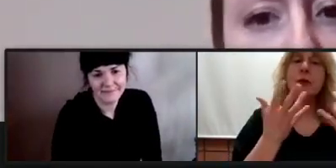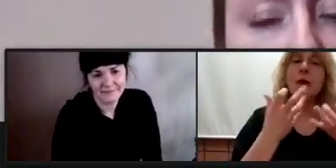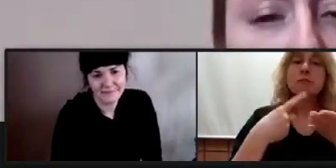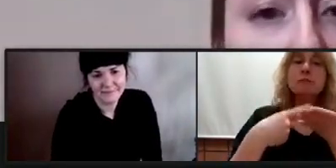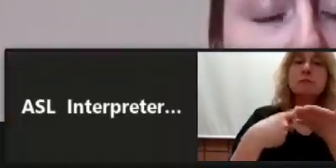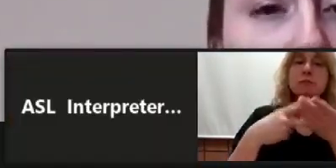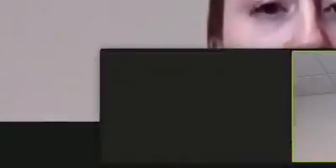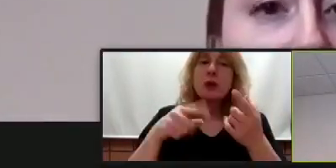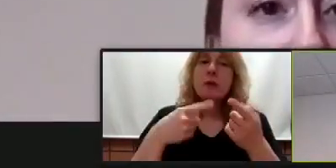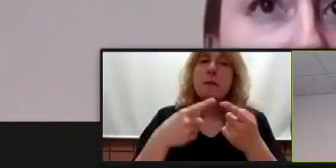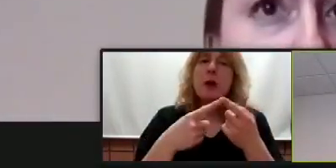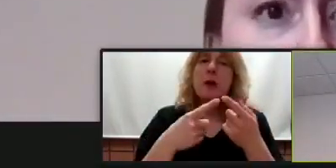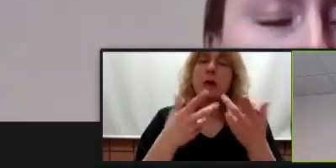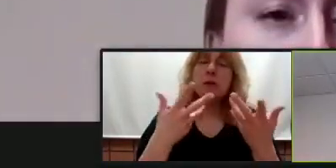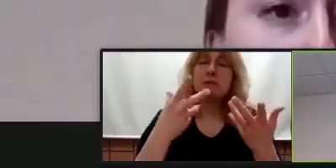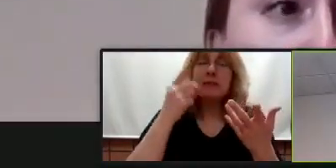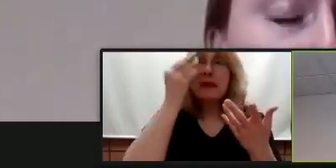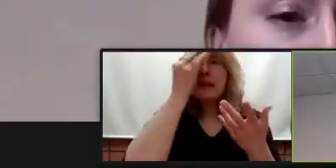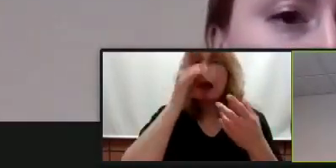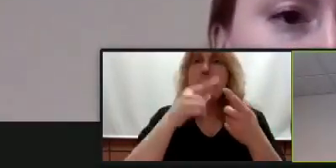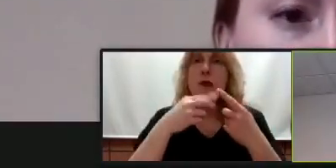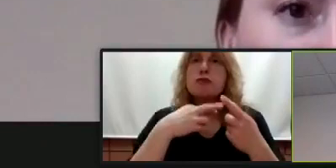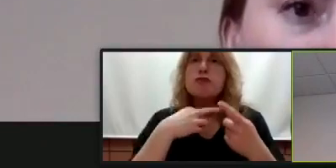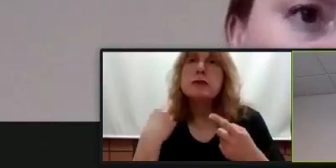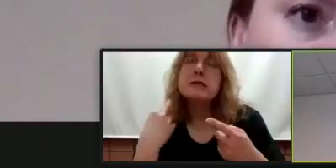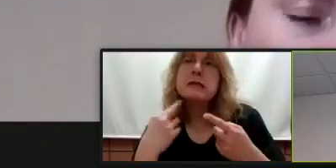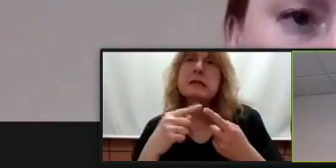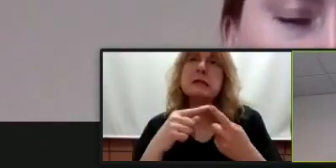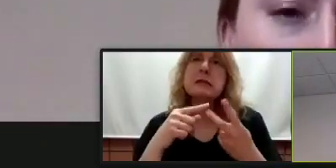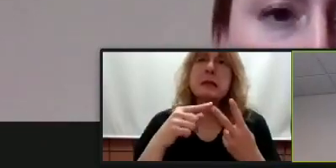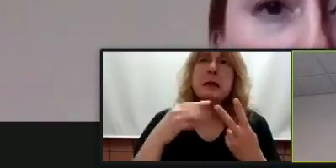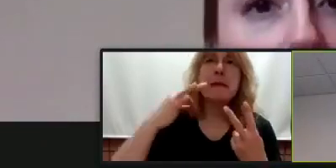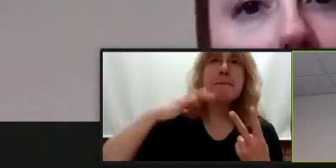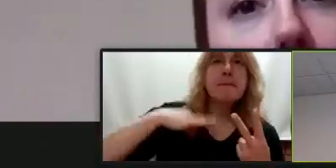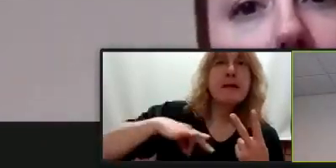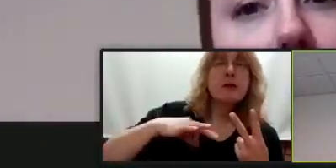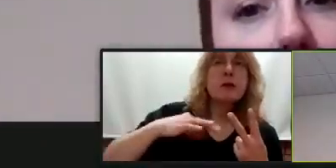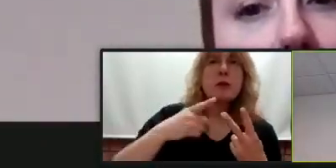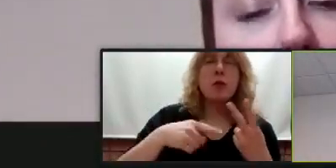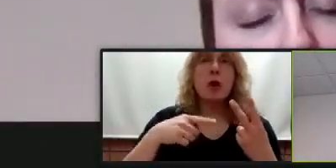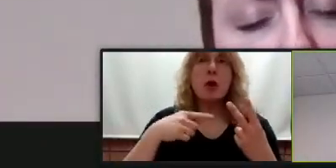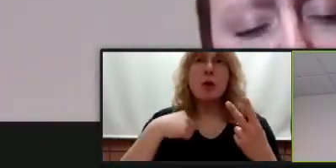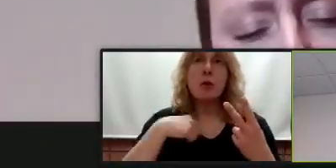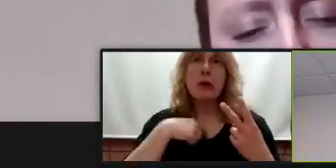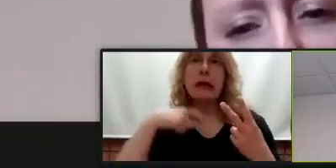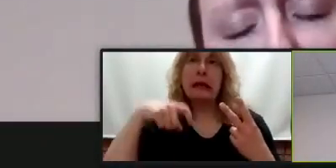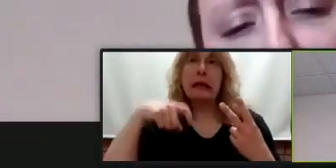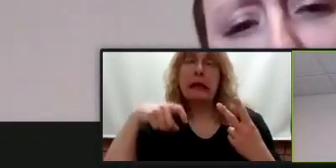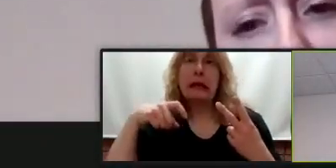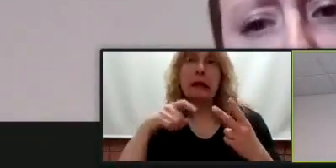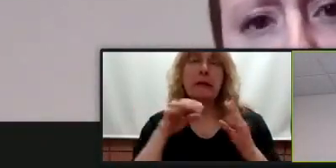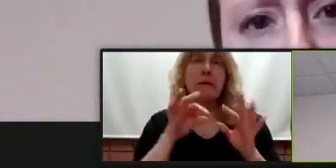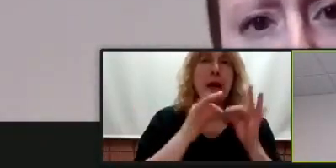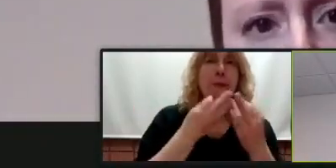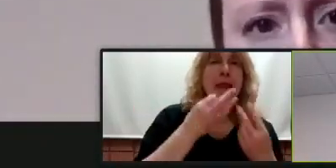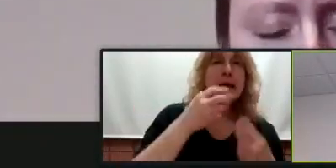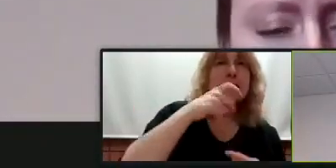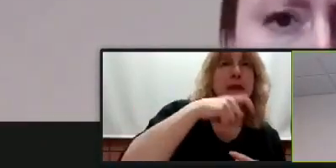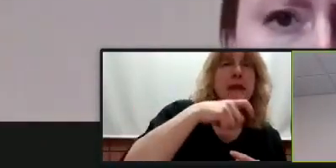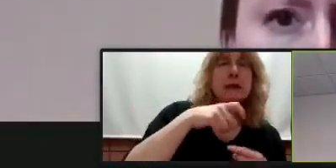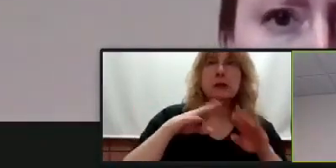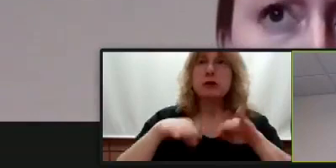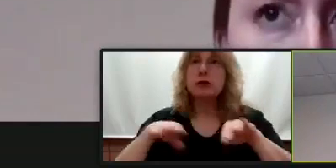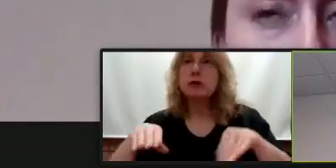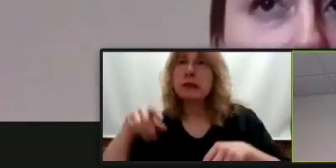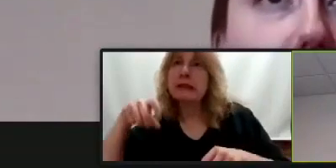benefits, for thinking about what we need and what our families and what our children need. So when we think about the virus and we